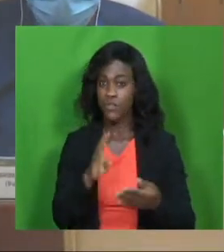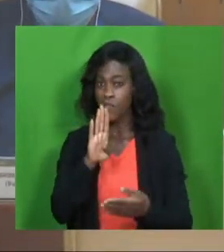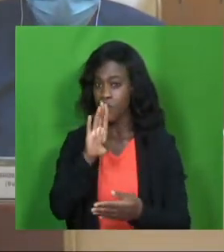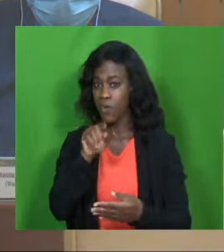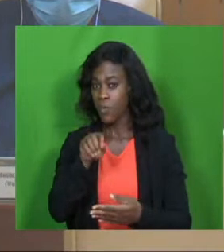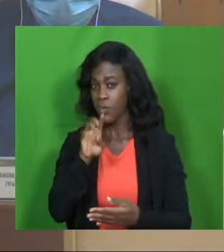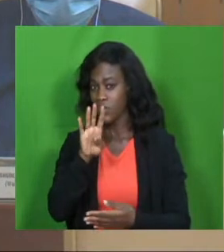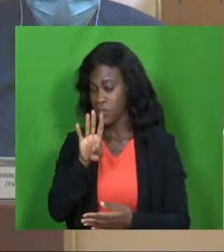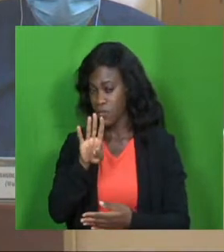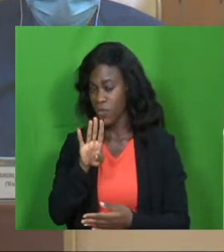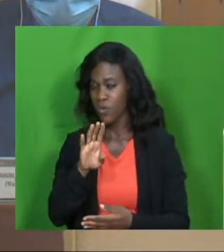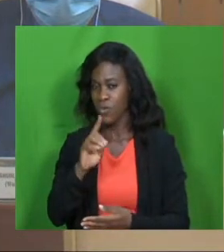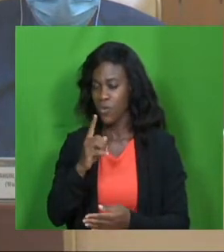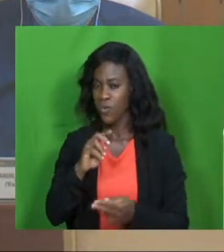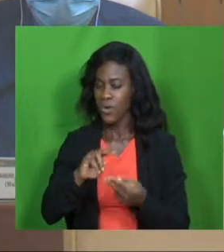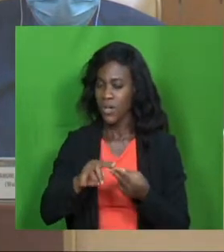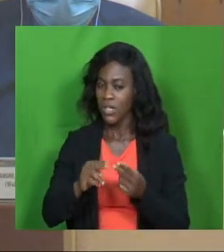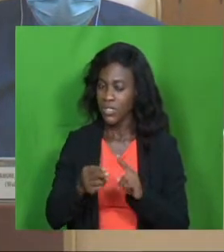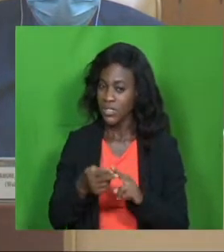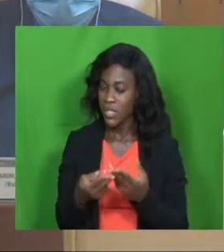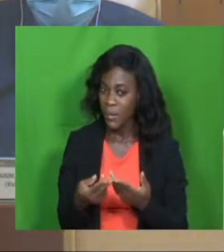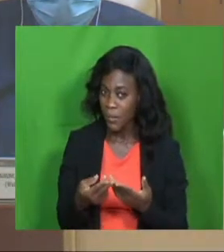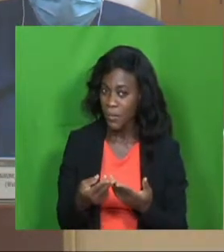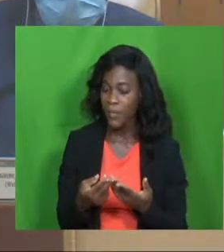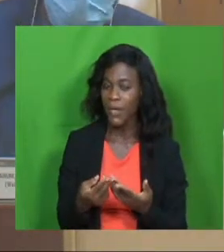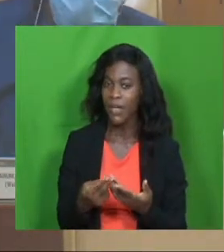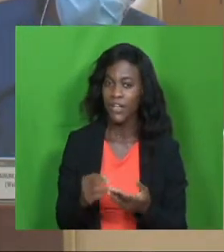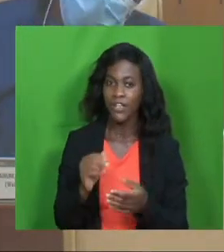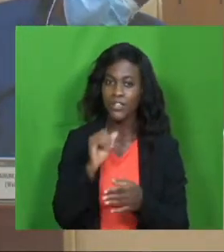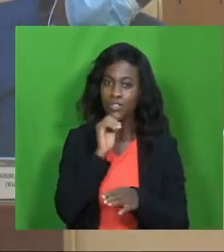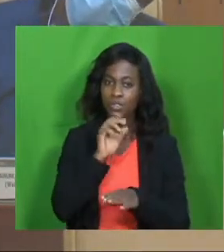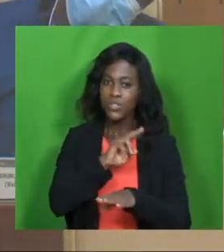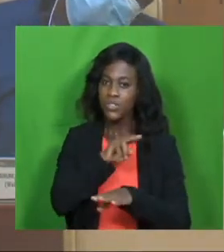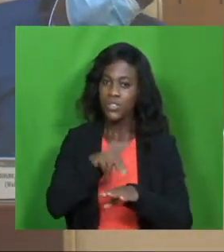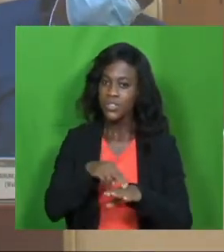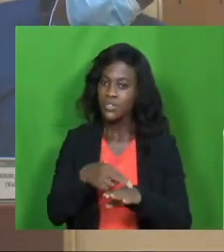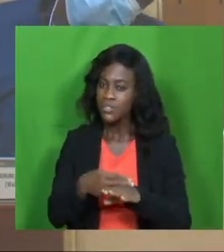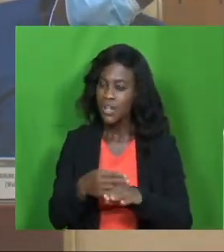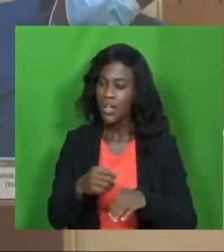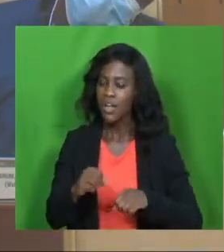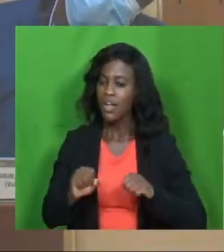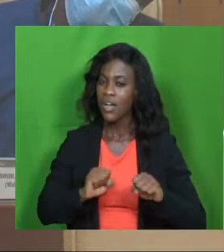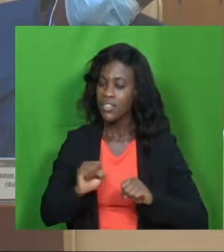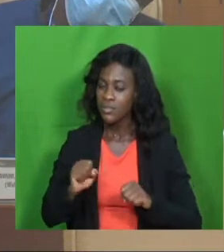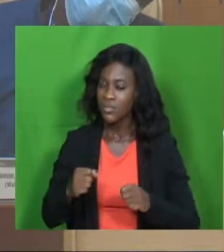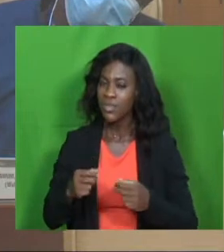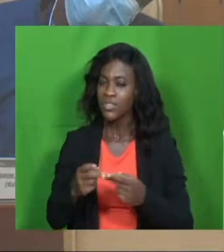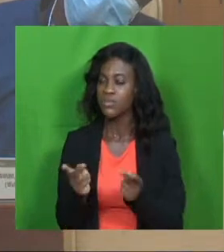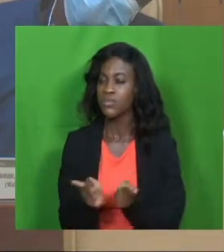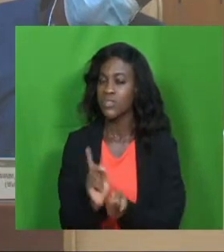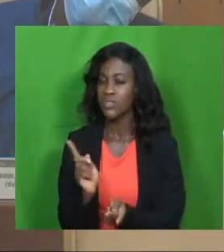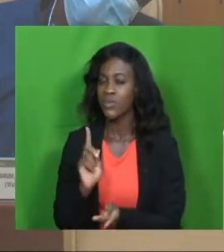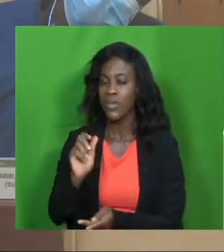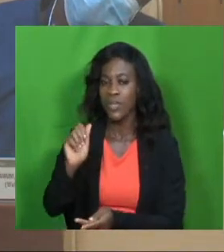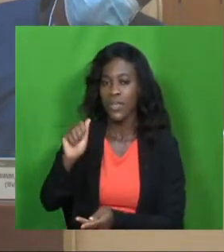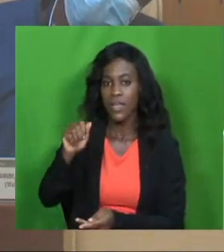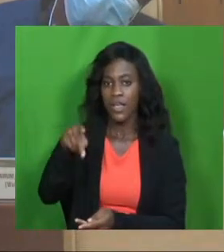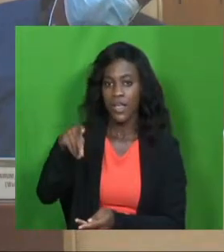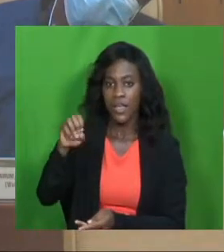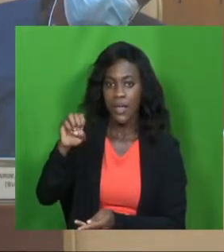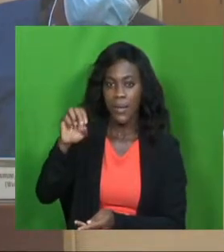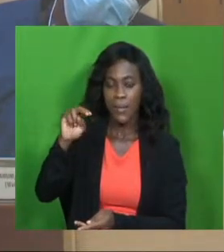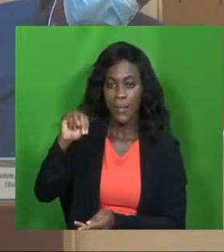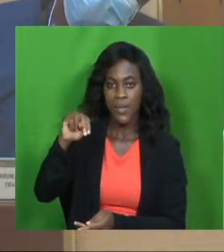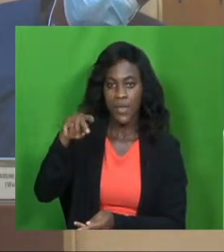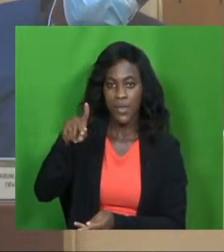number artificial AstroTurf at Apenkwa. When you go to number 22, we have the same thing there,